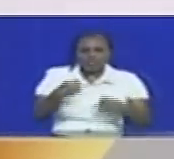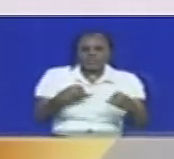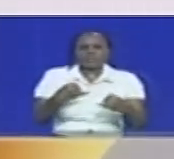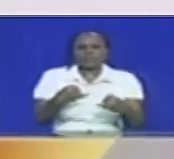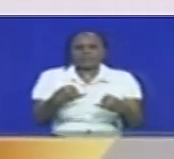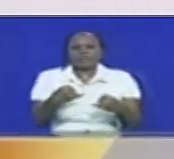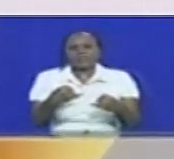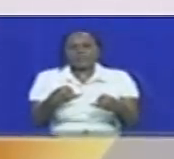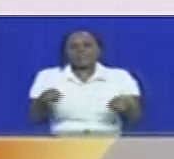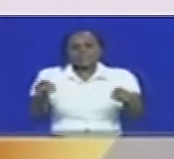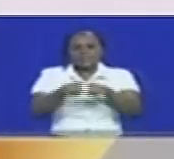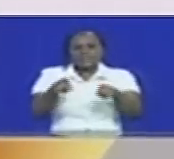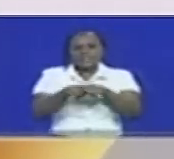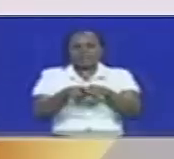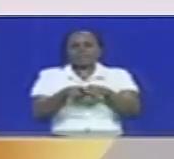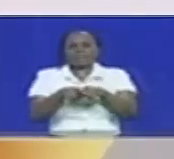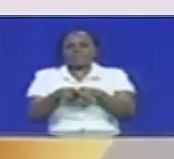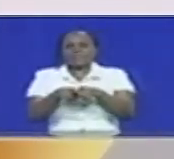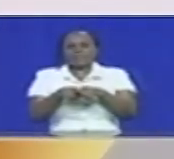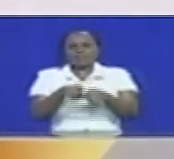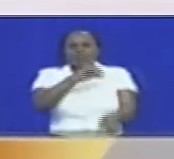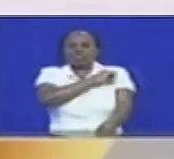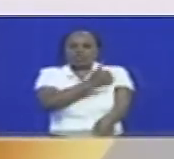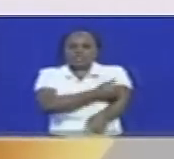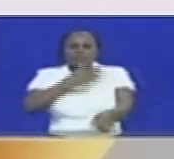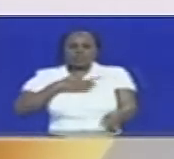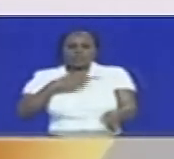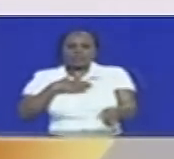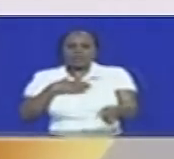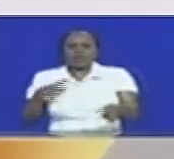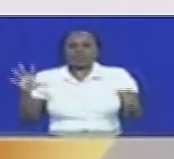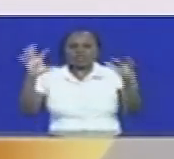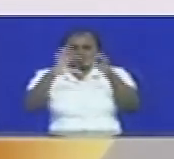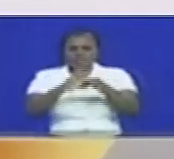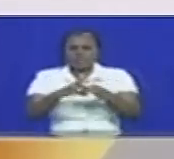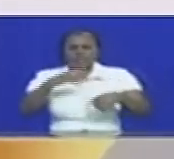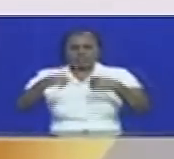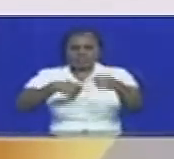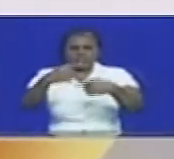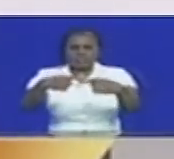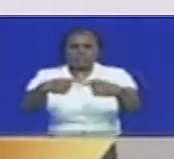And our slogan states, pamoja tusonge mbele.